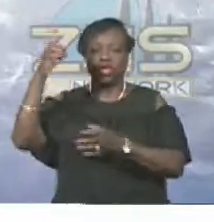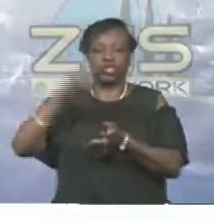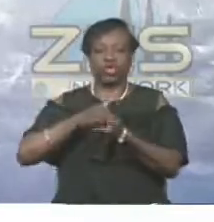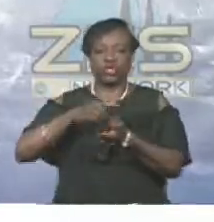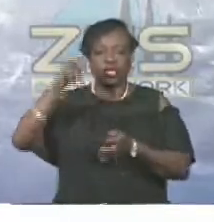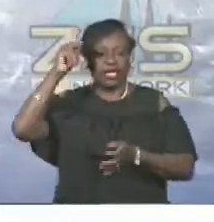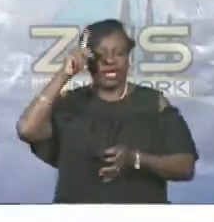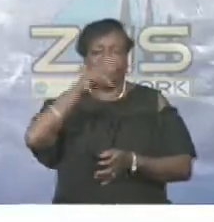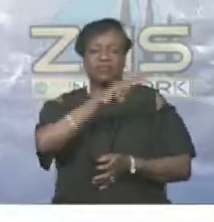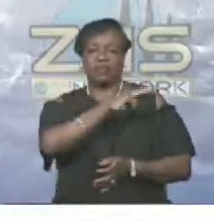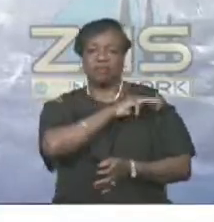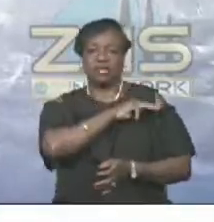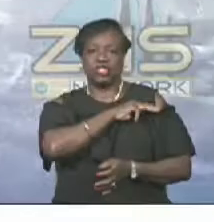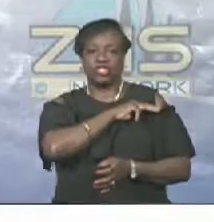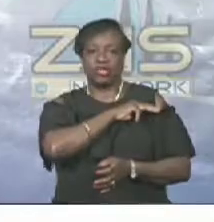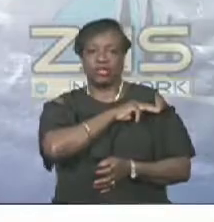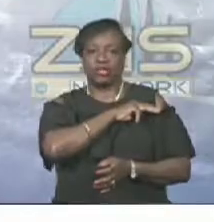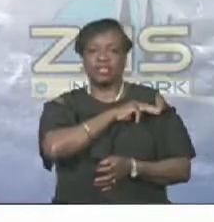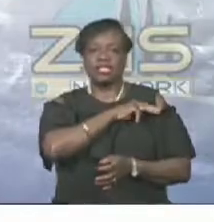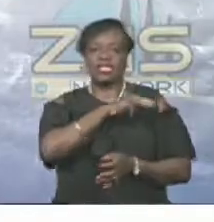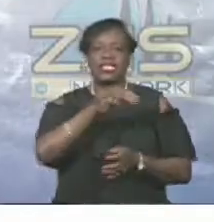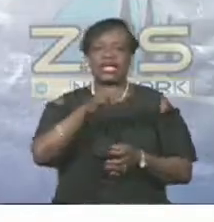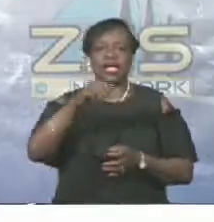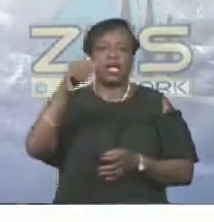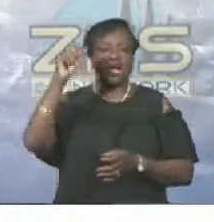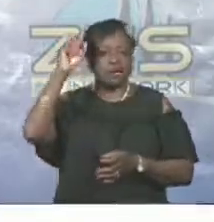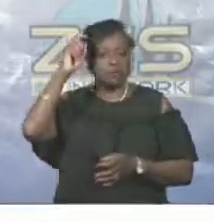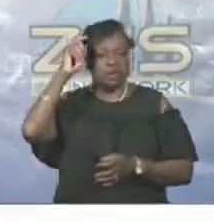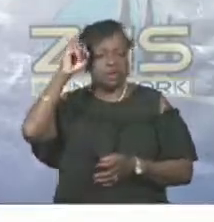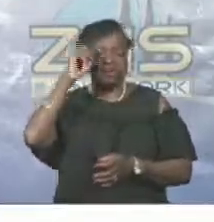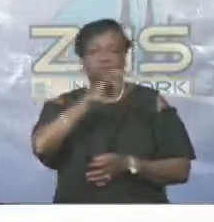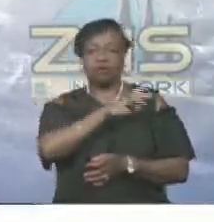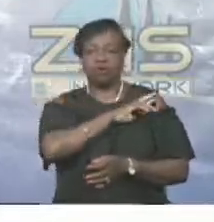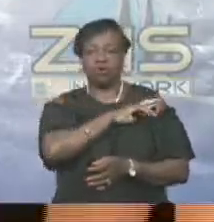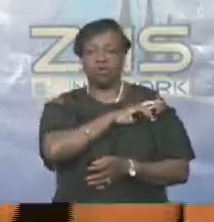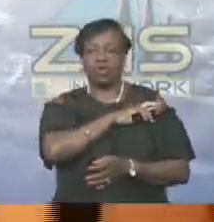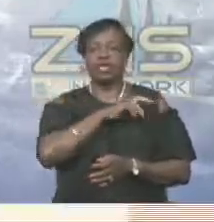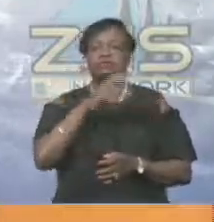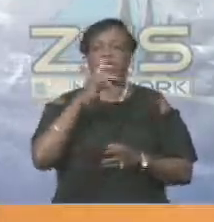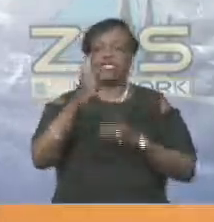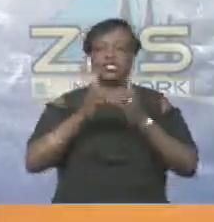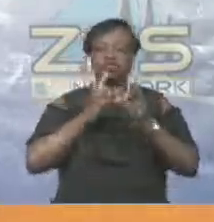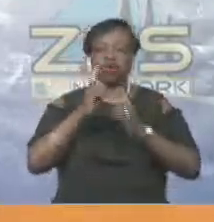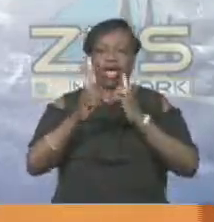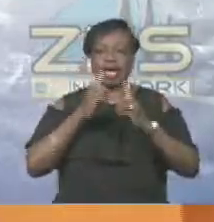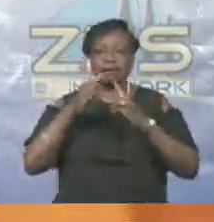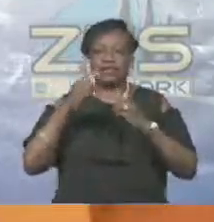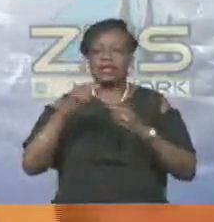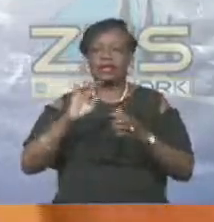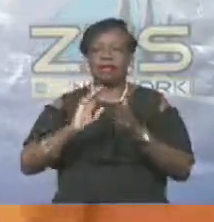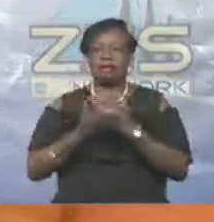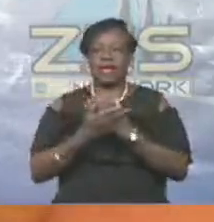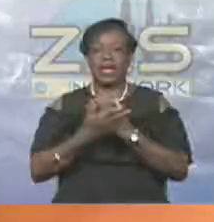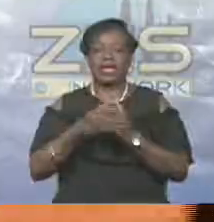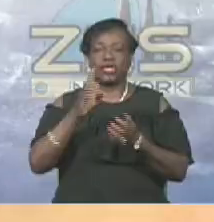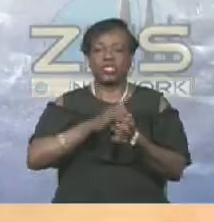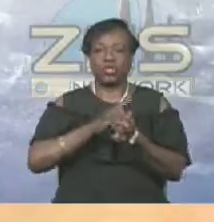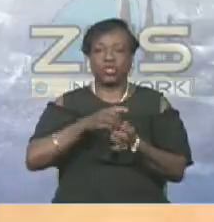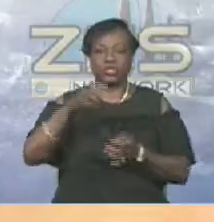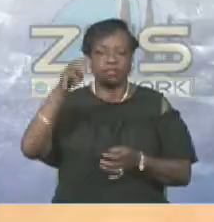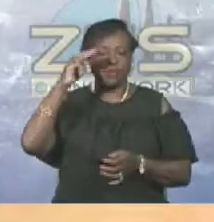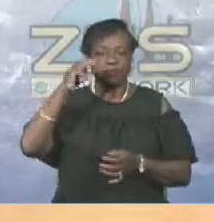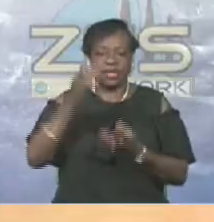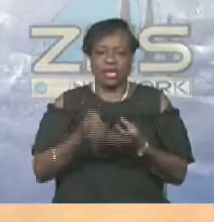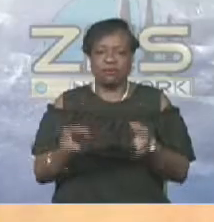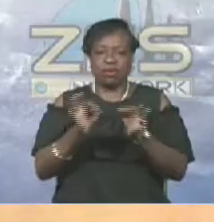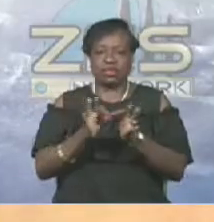Mitchell, as well as Secretary General of Caricom, Erwin LaRoque, is being described by Prime Minister Dr. the Honorable Hubert Minnis as significant. What